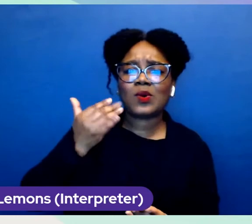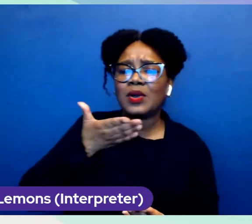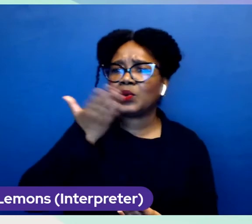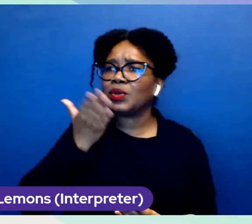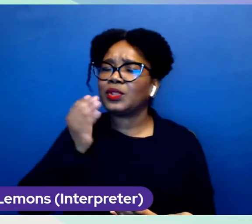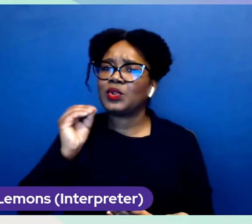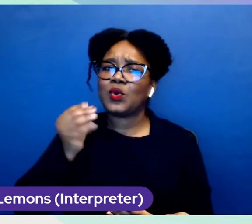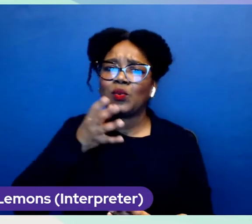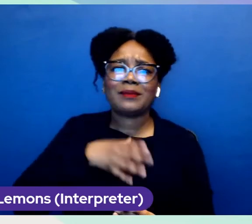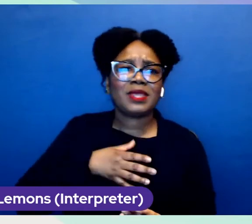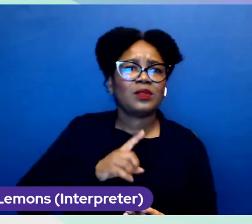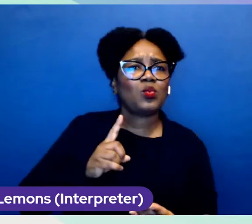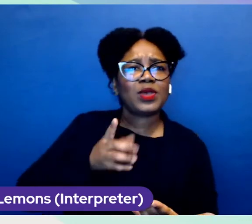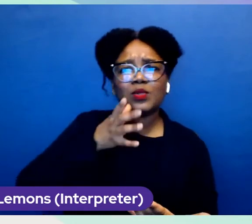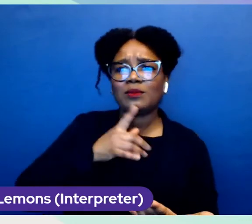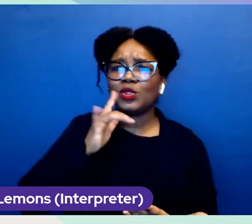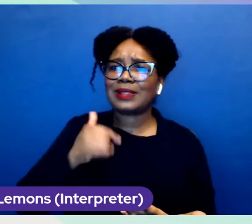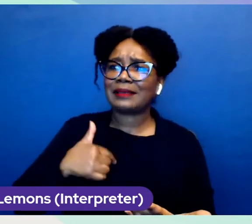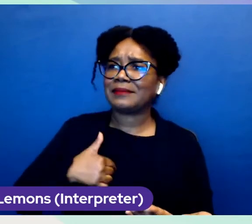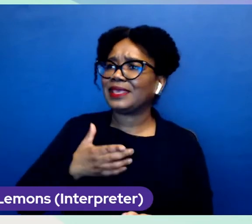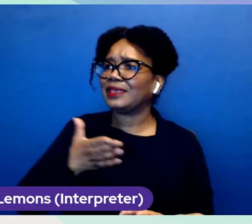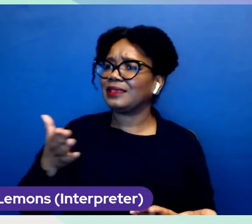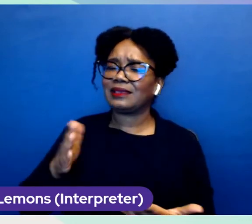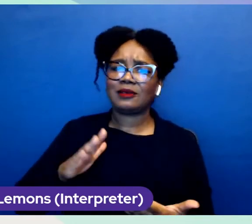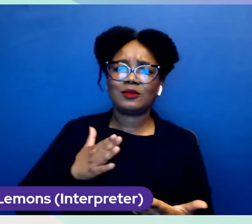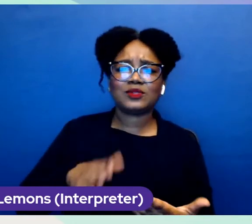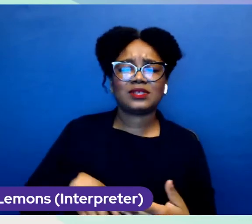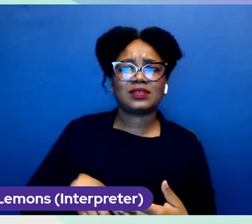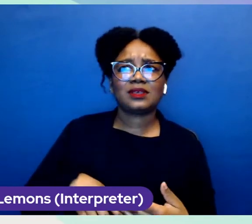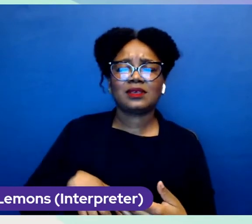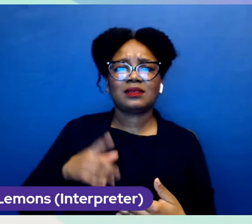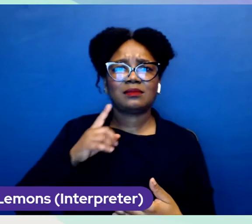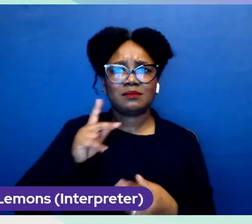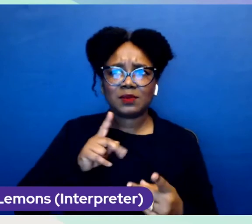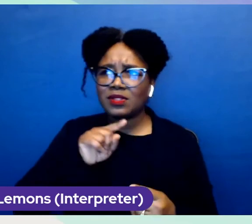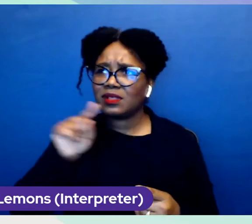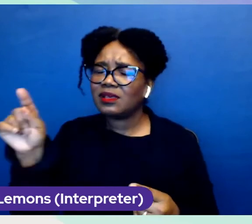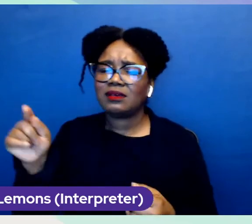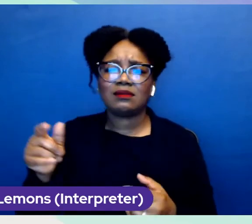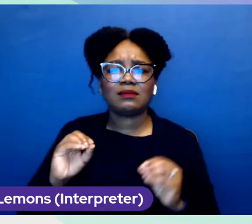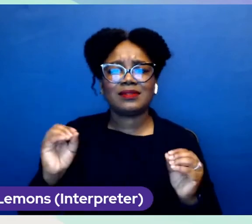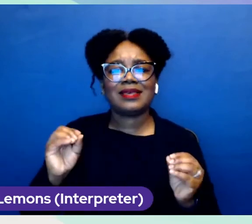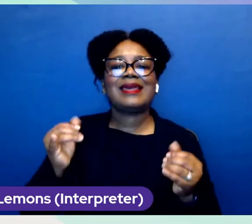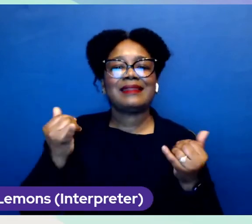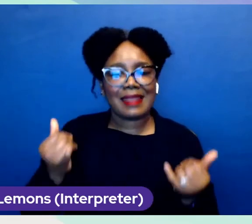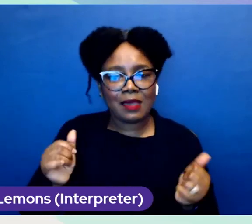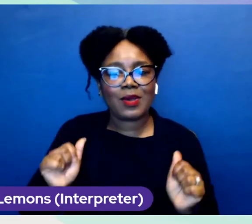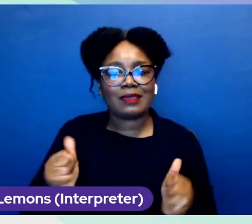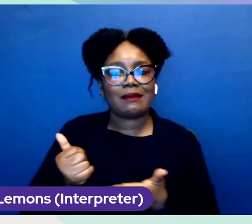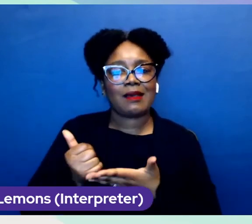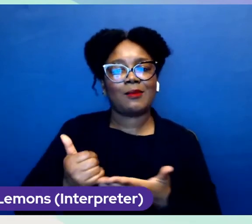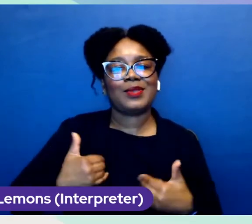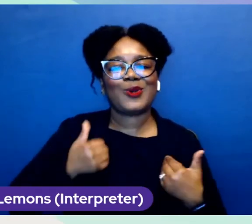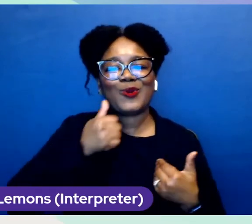people looking at me weird when I appear on stage drumming, you know? Now I'm able to answer those questions to them and I'm able to hold